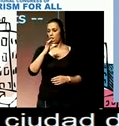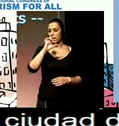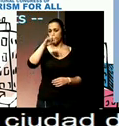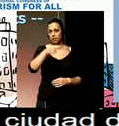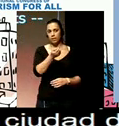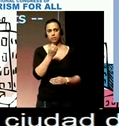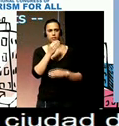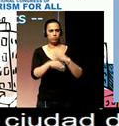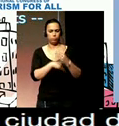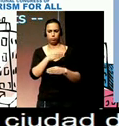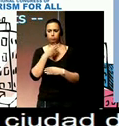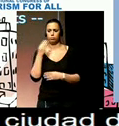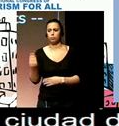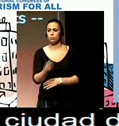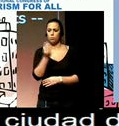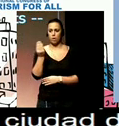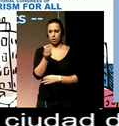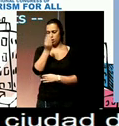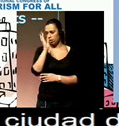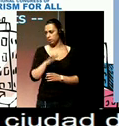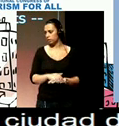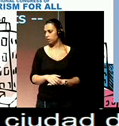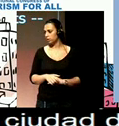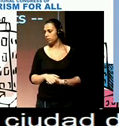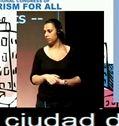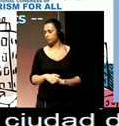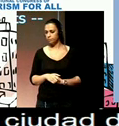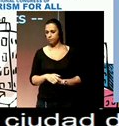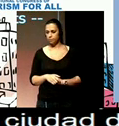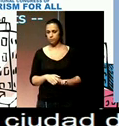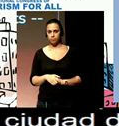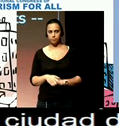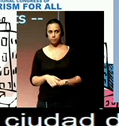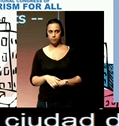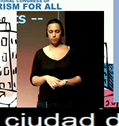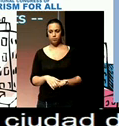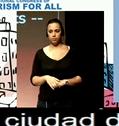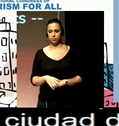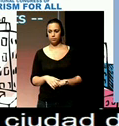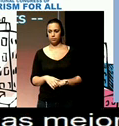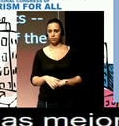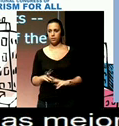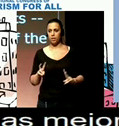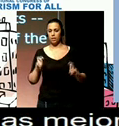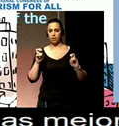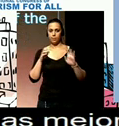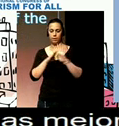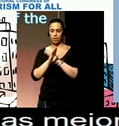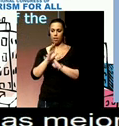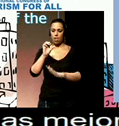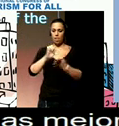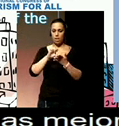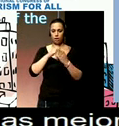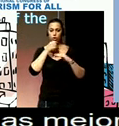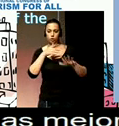The city of Athens has made great improvements to the accessibility of its historic cultural center in the past years, and this